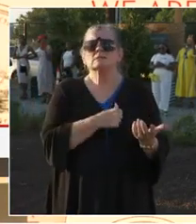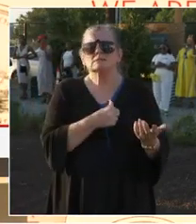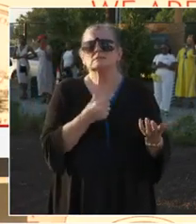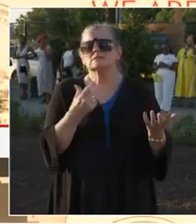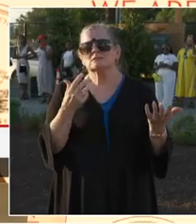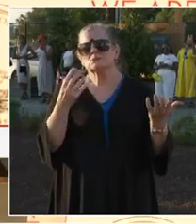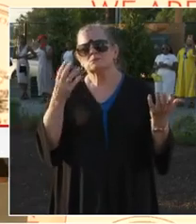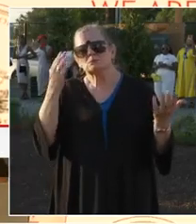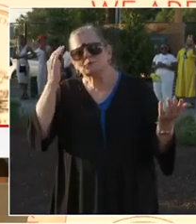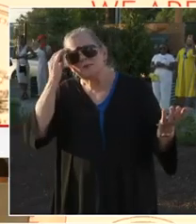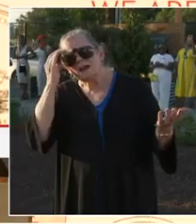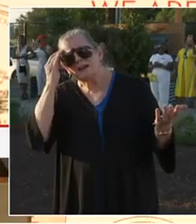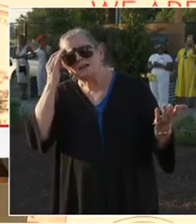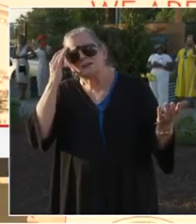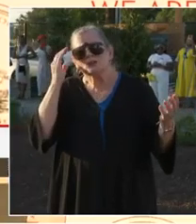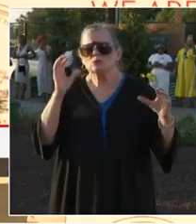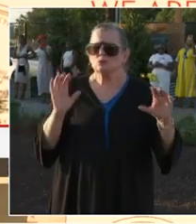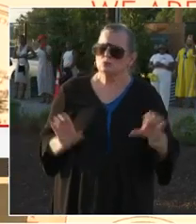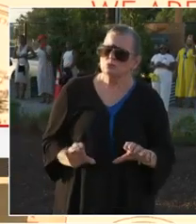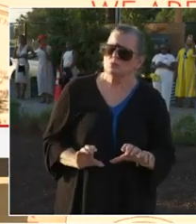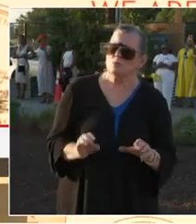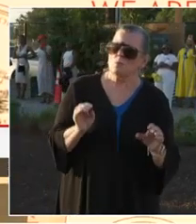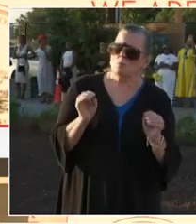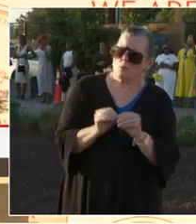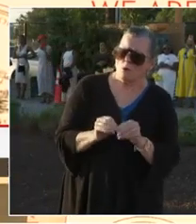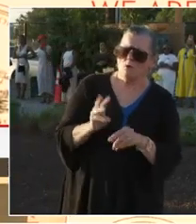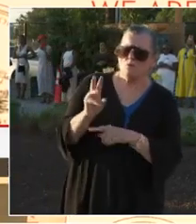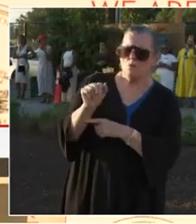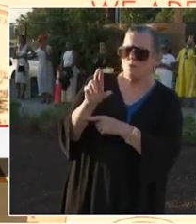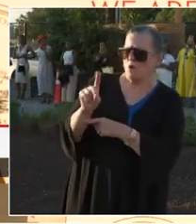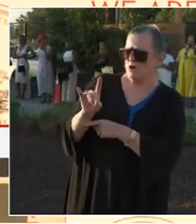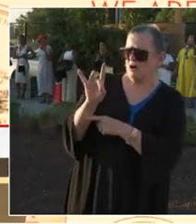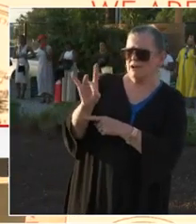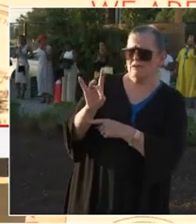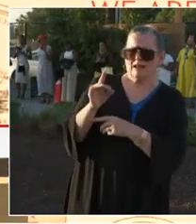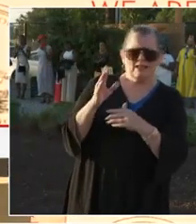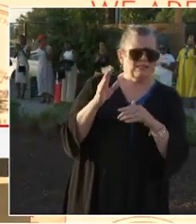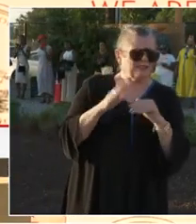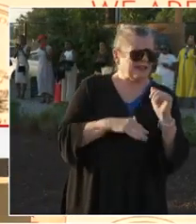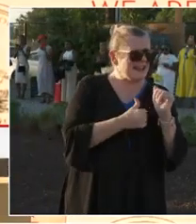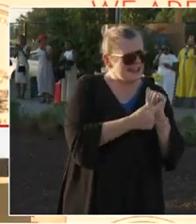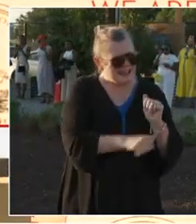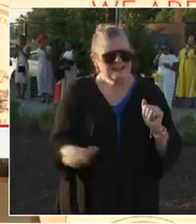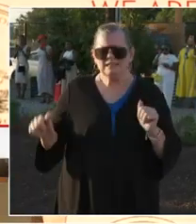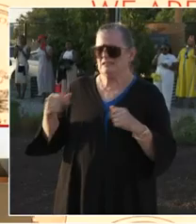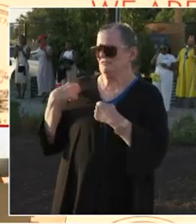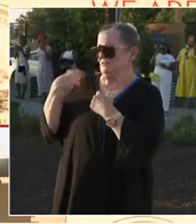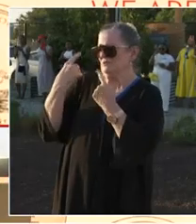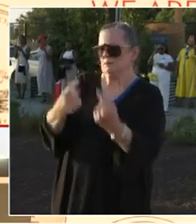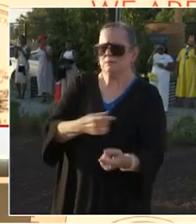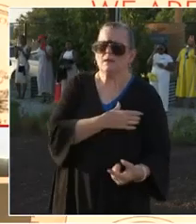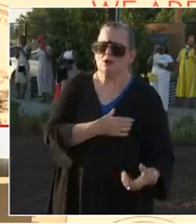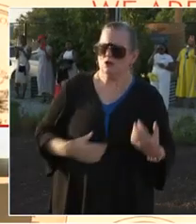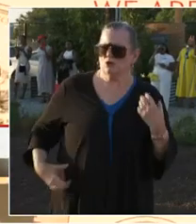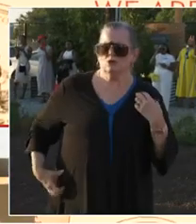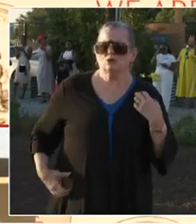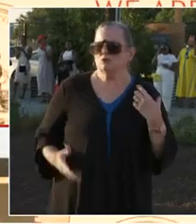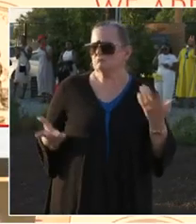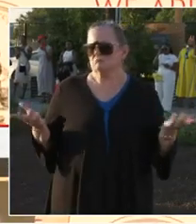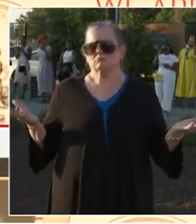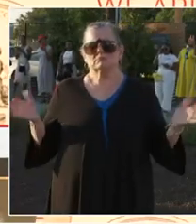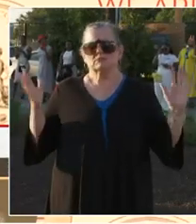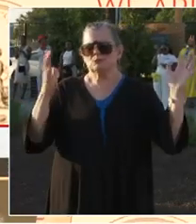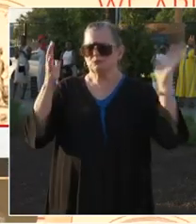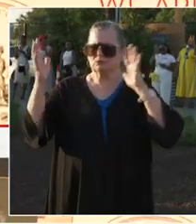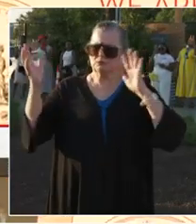for doing more in Ward 8 than any mayor in the history of the District of Columbia. That's what I want. So